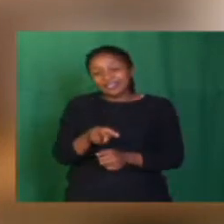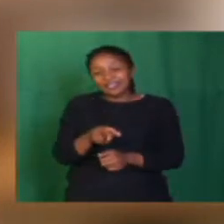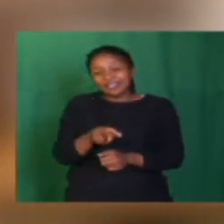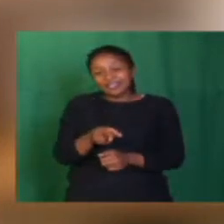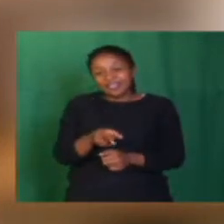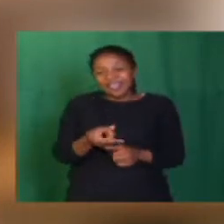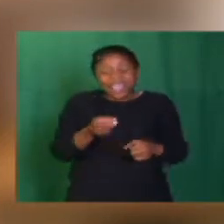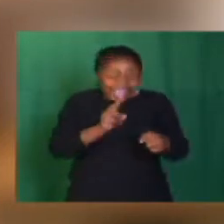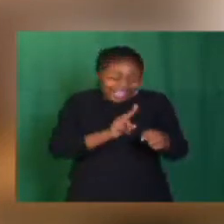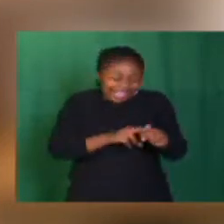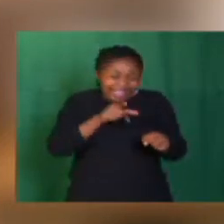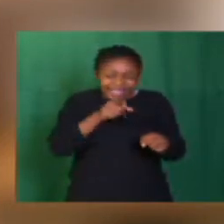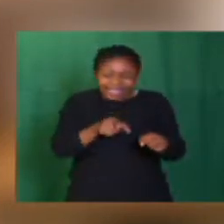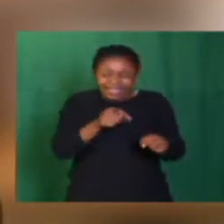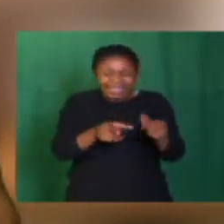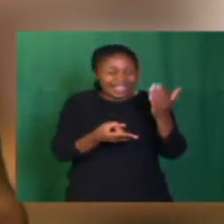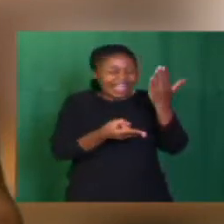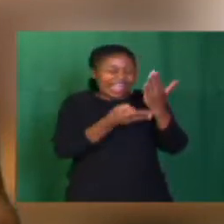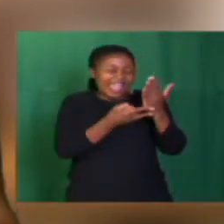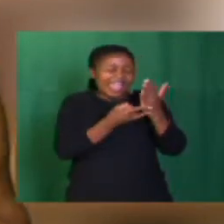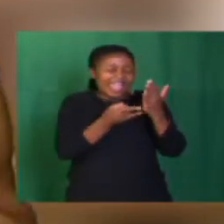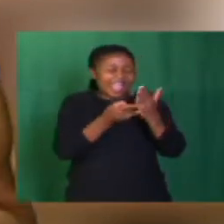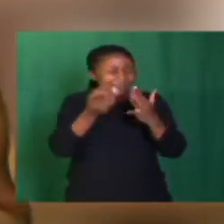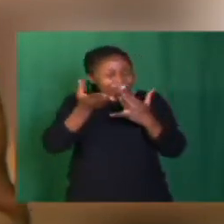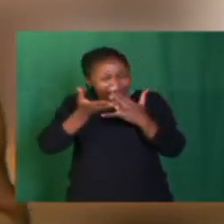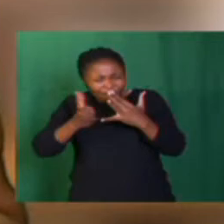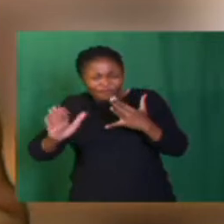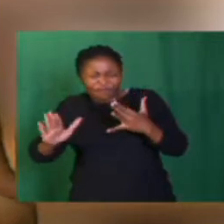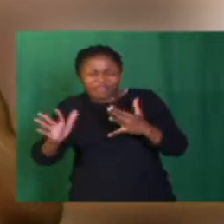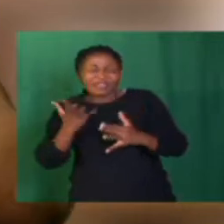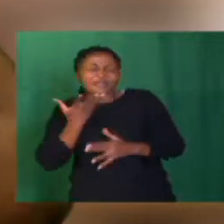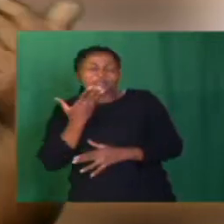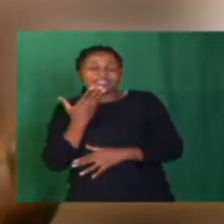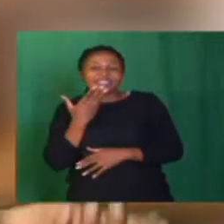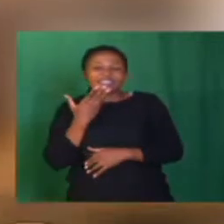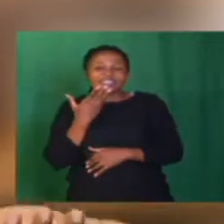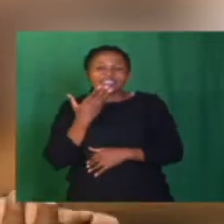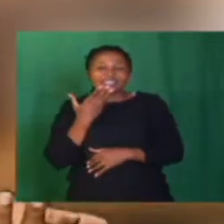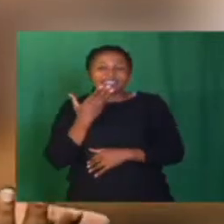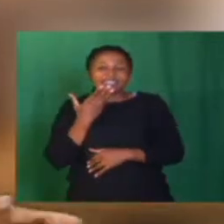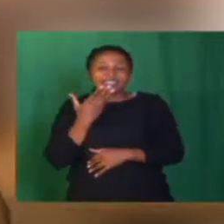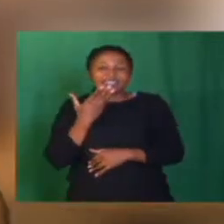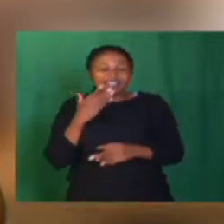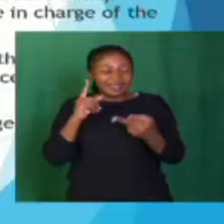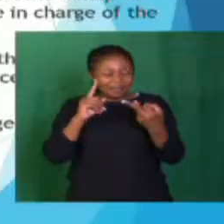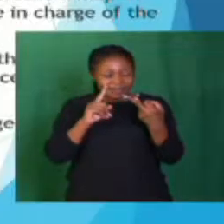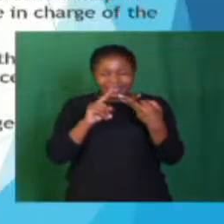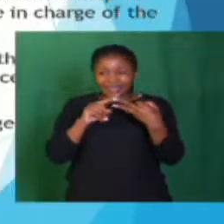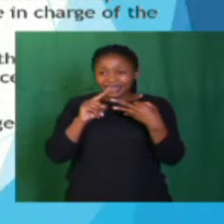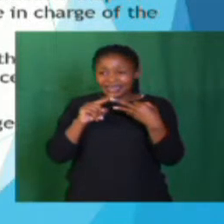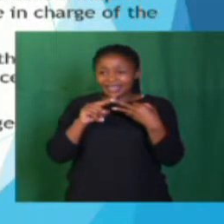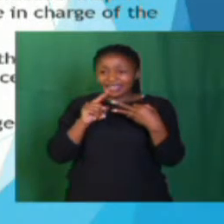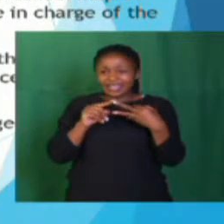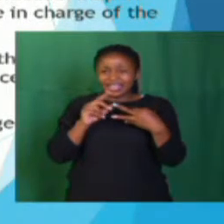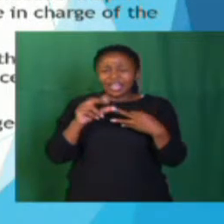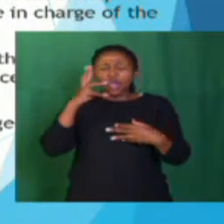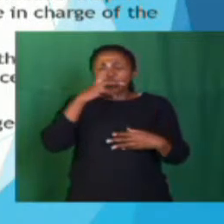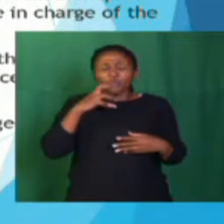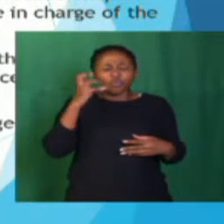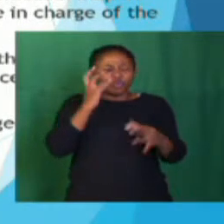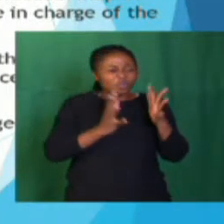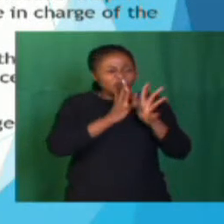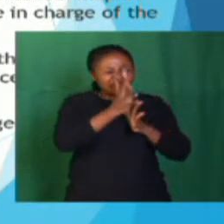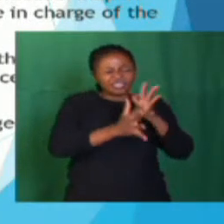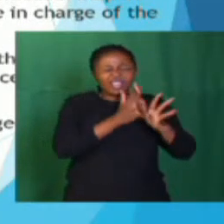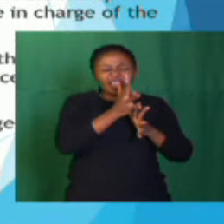you to avoid certain mistakes. Also, speak naturally. You do not need to sound like